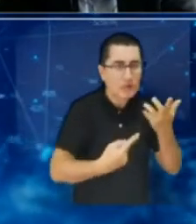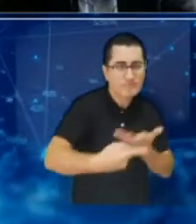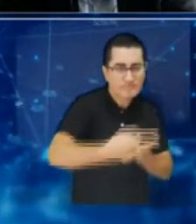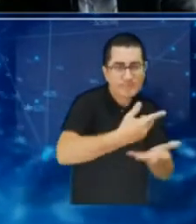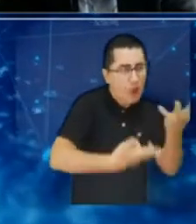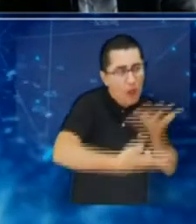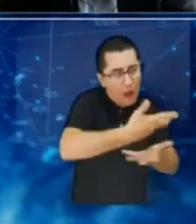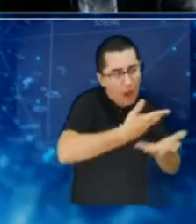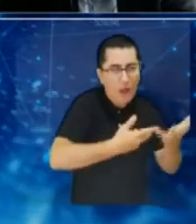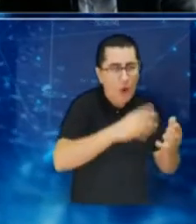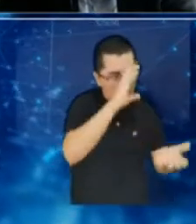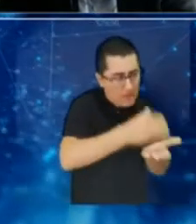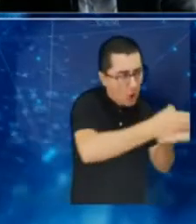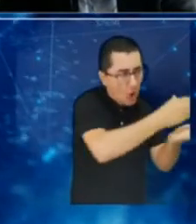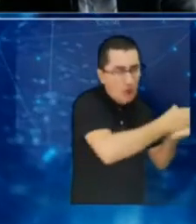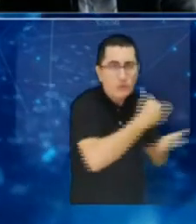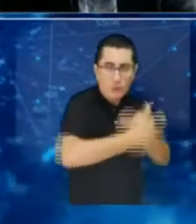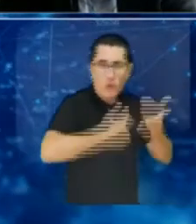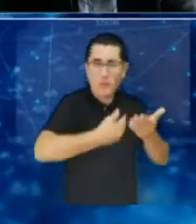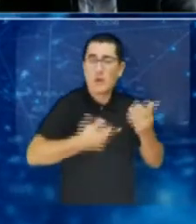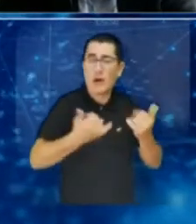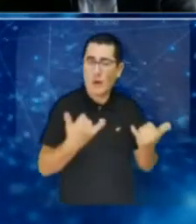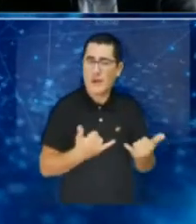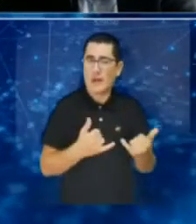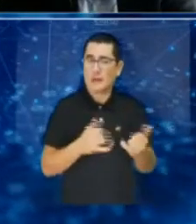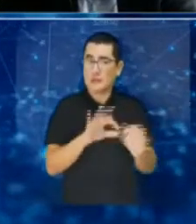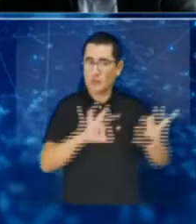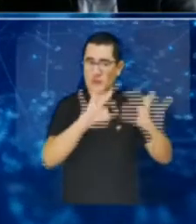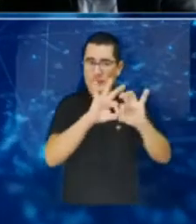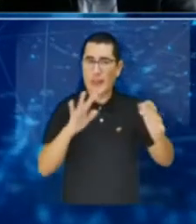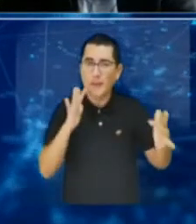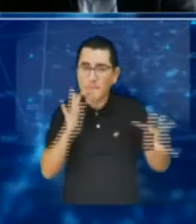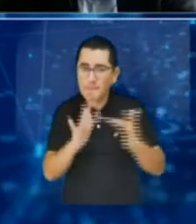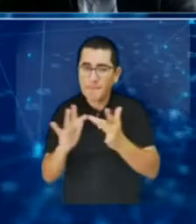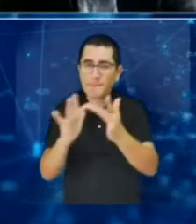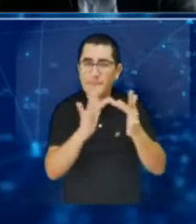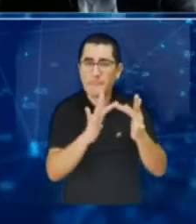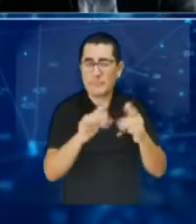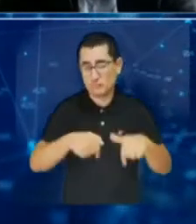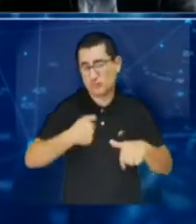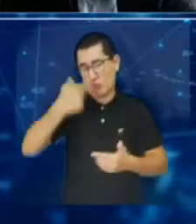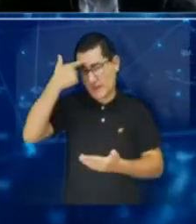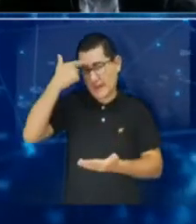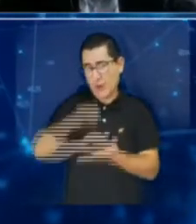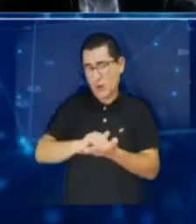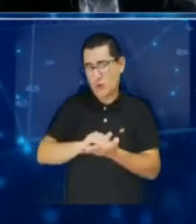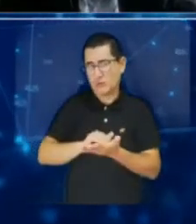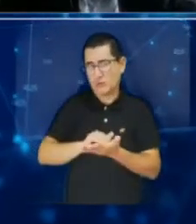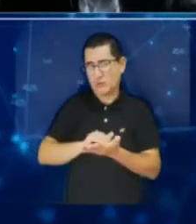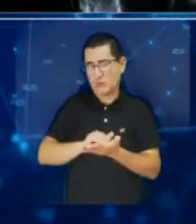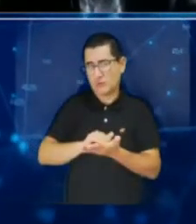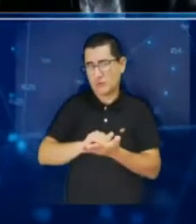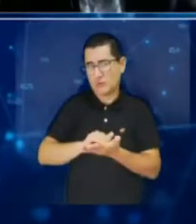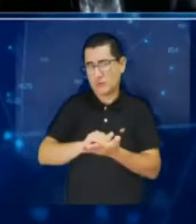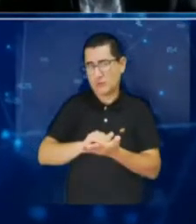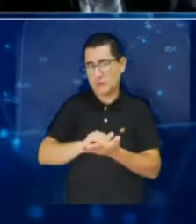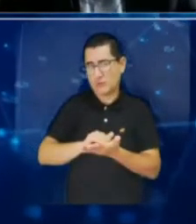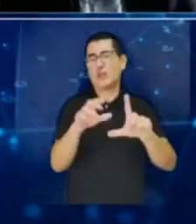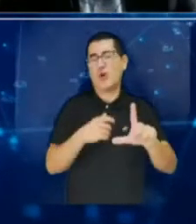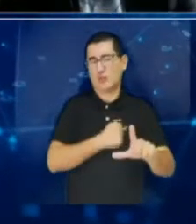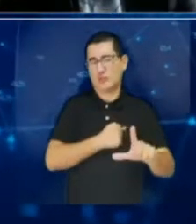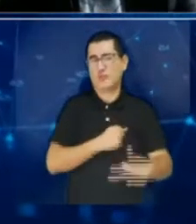geostationary services, and we are foreseeing that it will be an important point in the coming conference. Next,